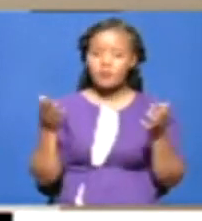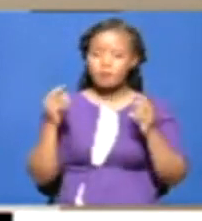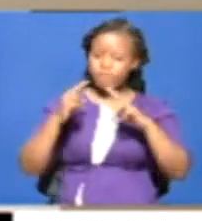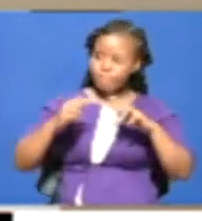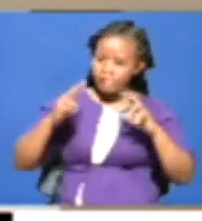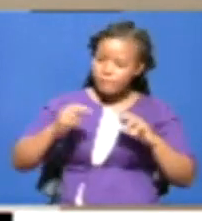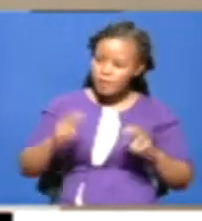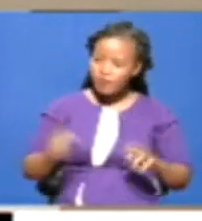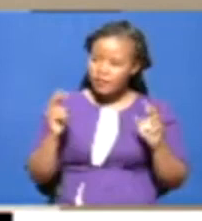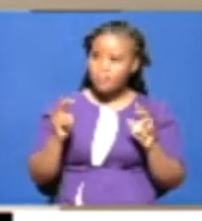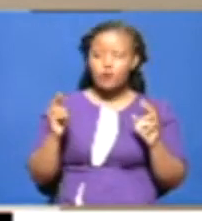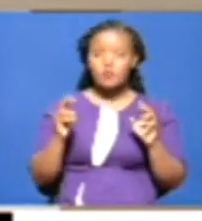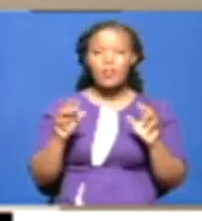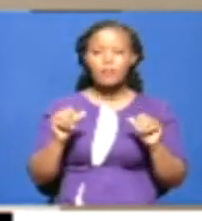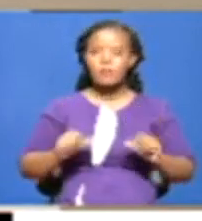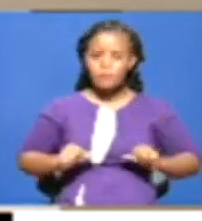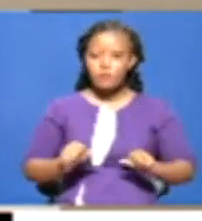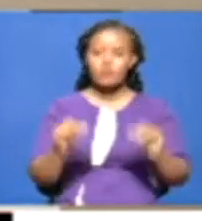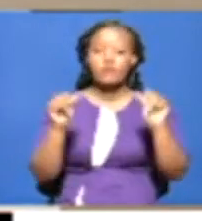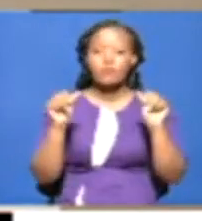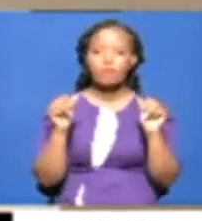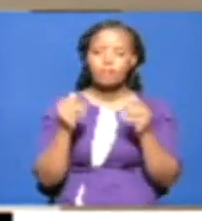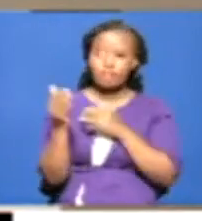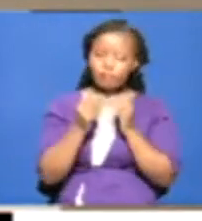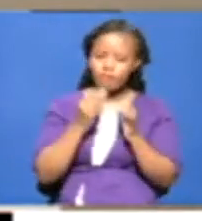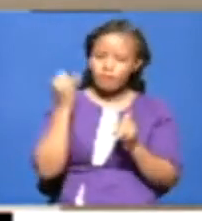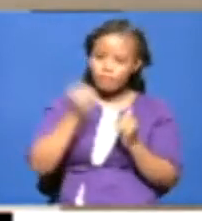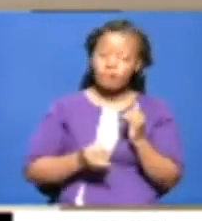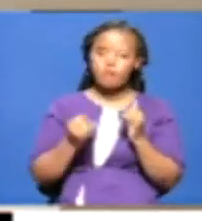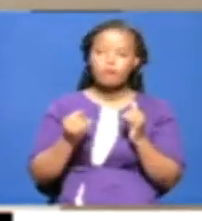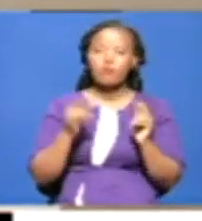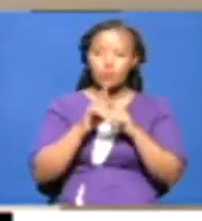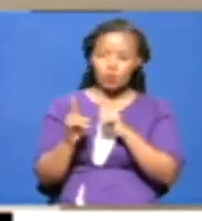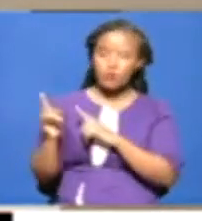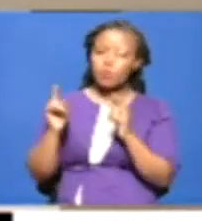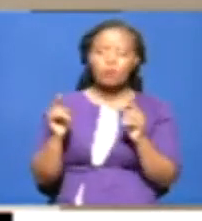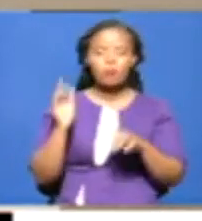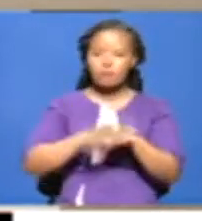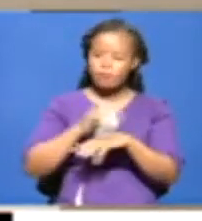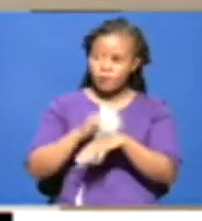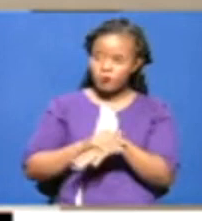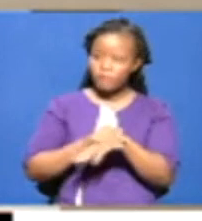investigations are in advanced stage, and